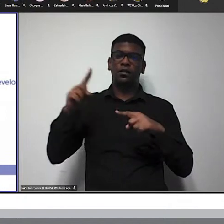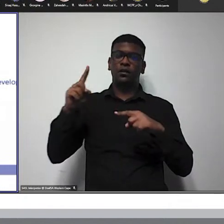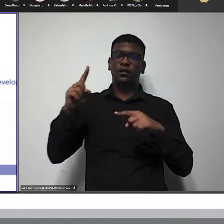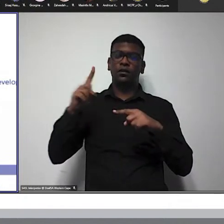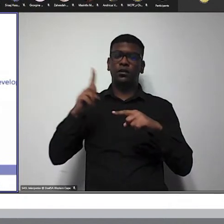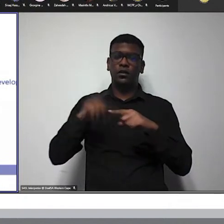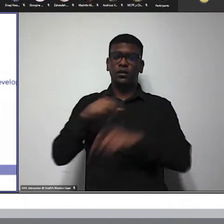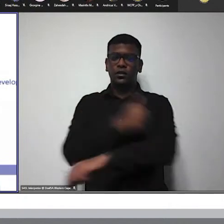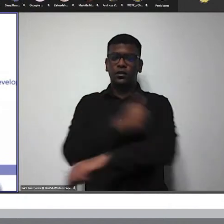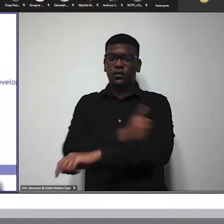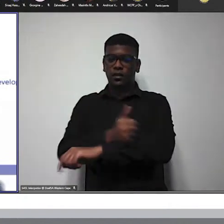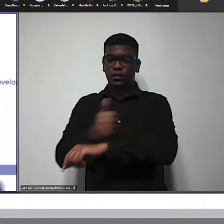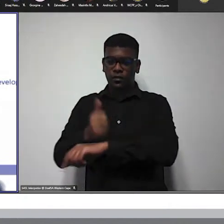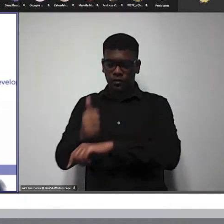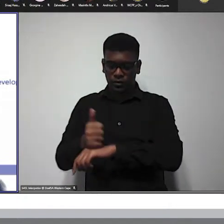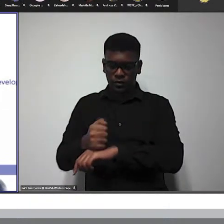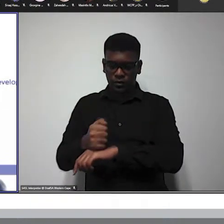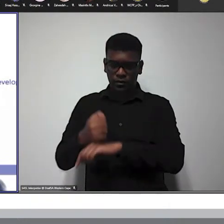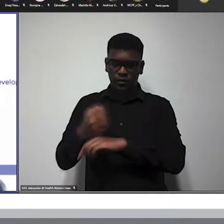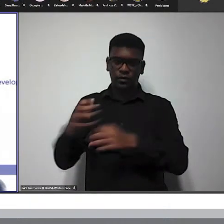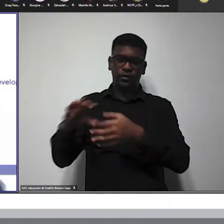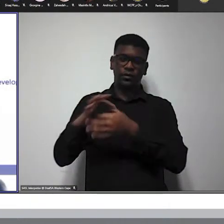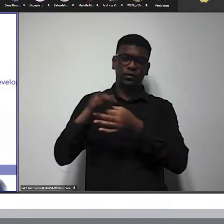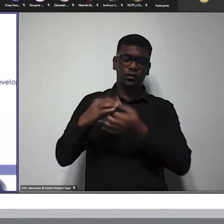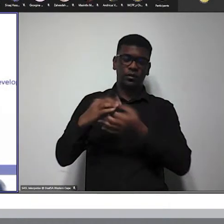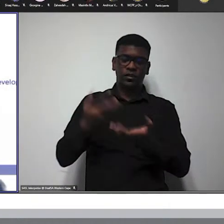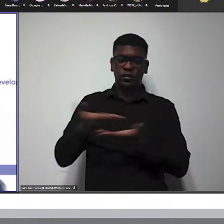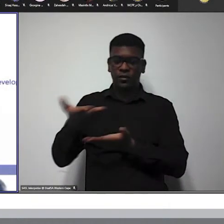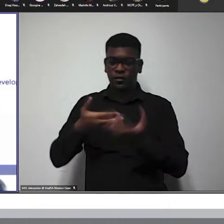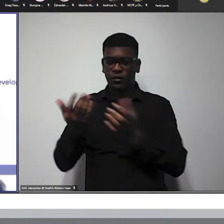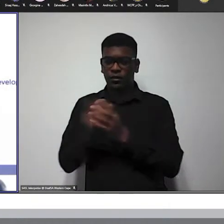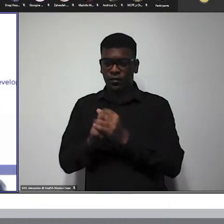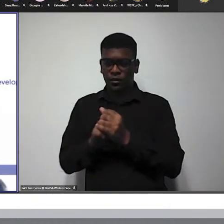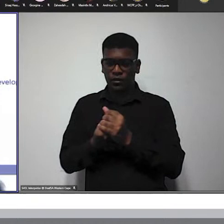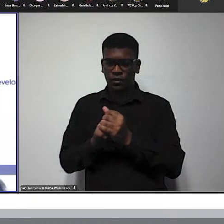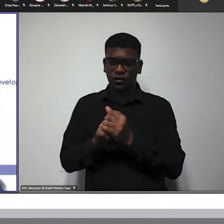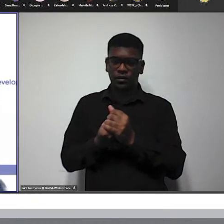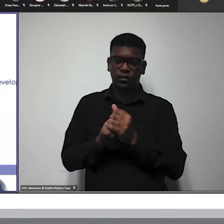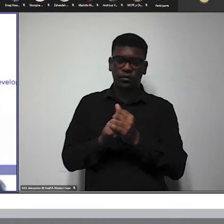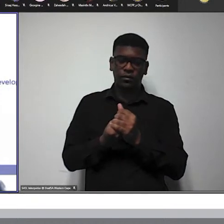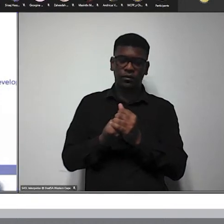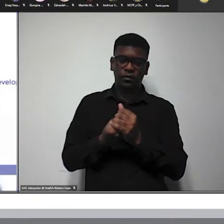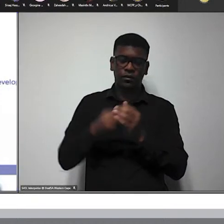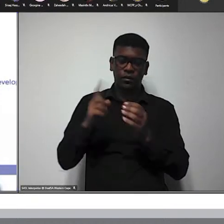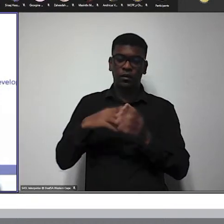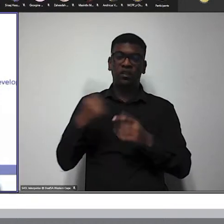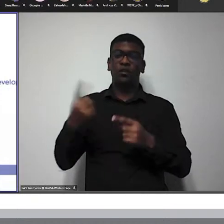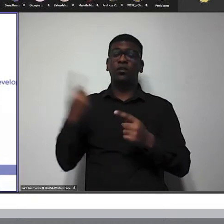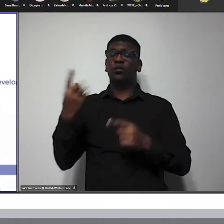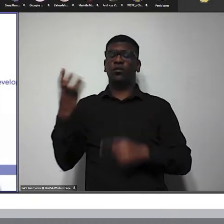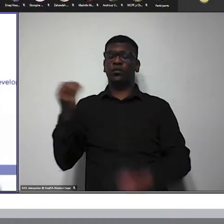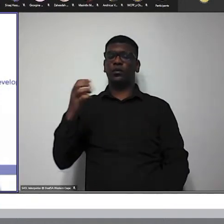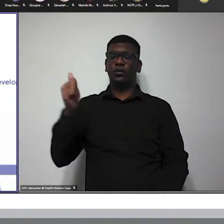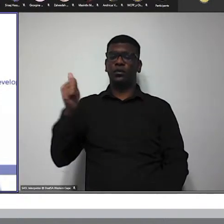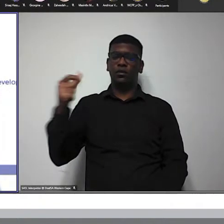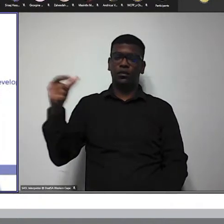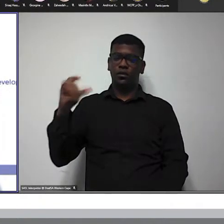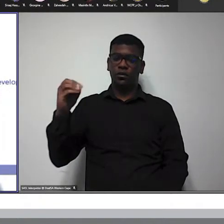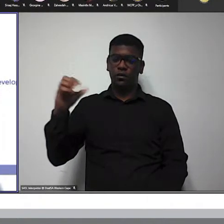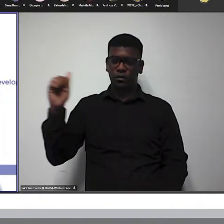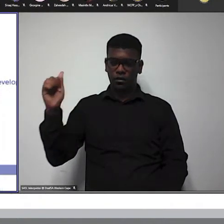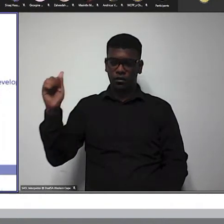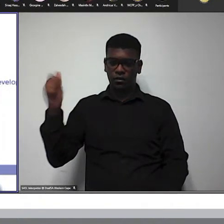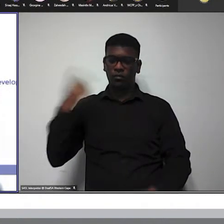that will be engaged with, which is quite critical, not just under AGOA, which is definitely currently